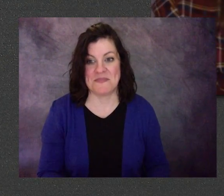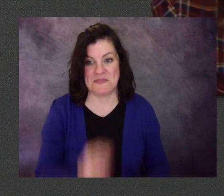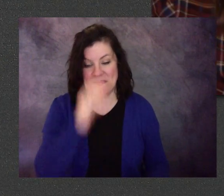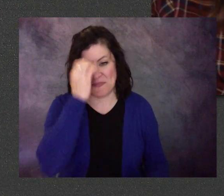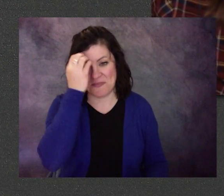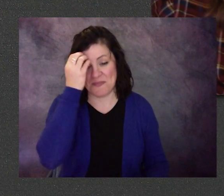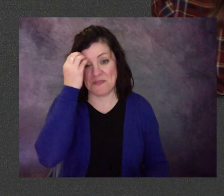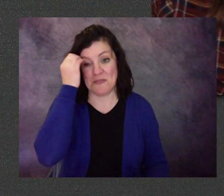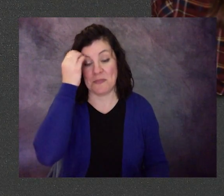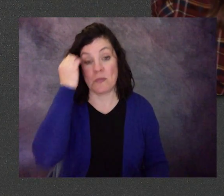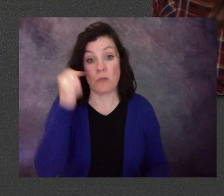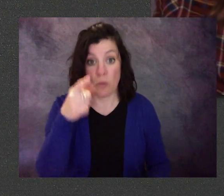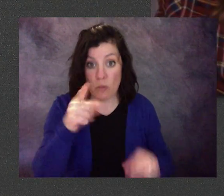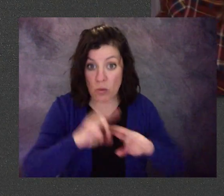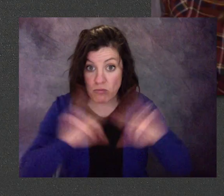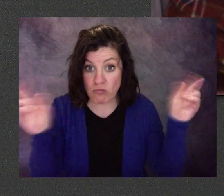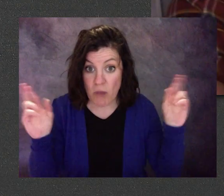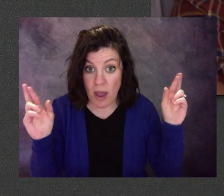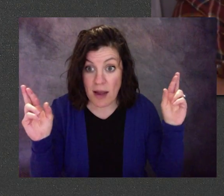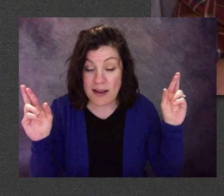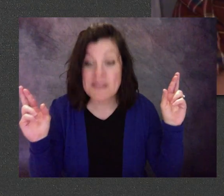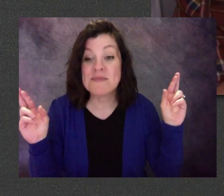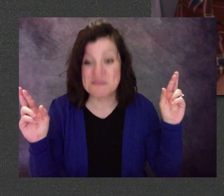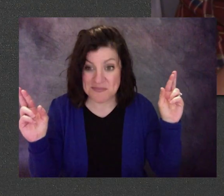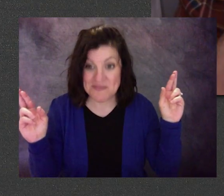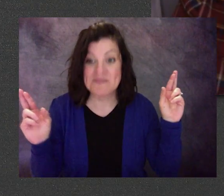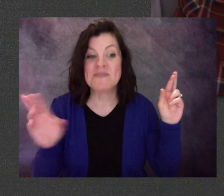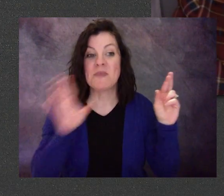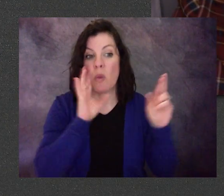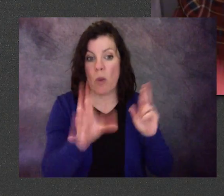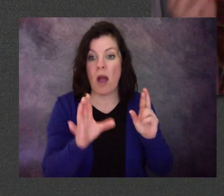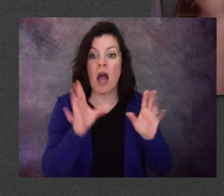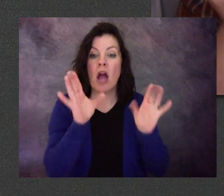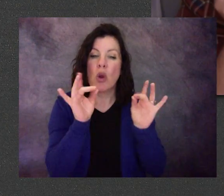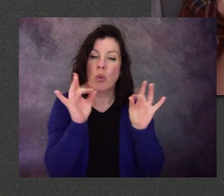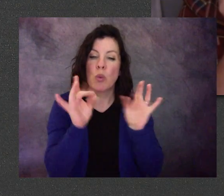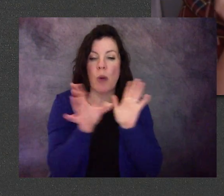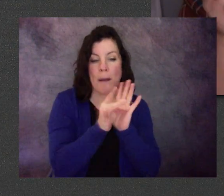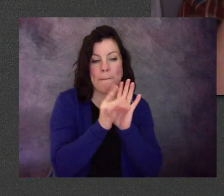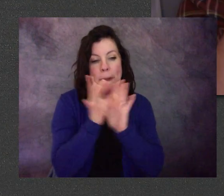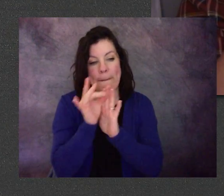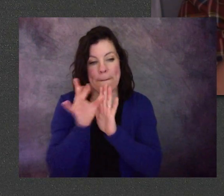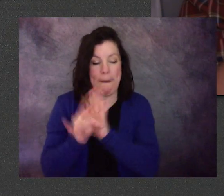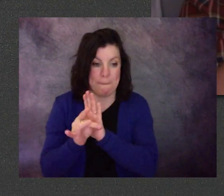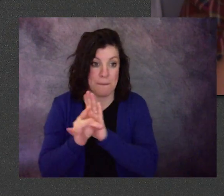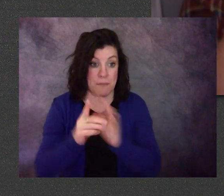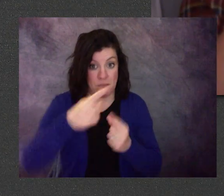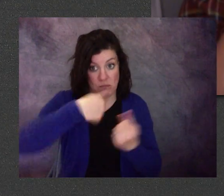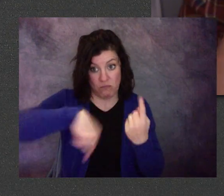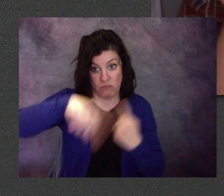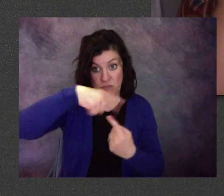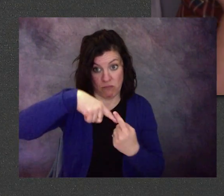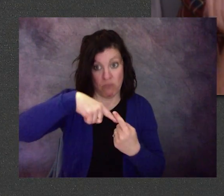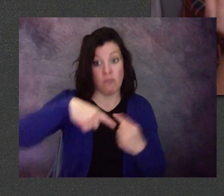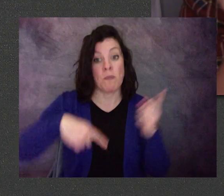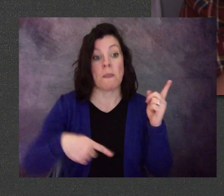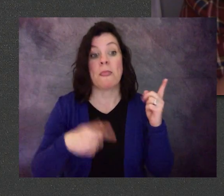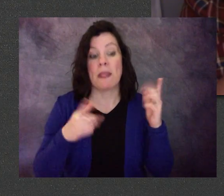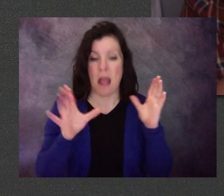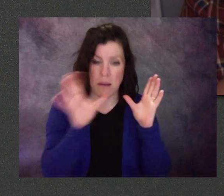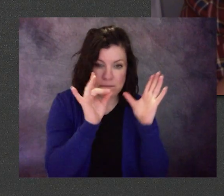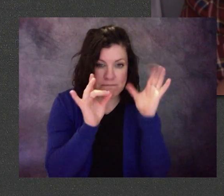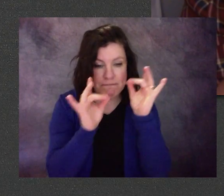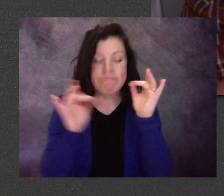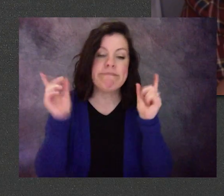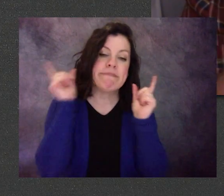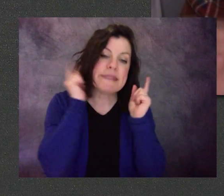those things, we are going to attach them to our tube. I'm going to attach my ears and my nose and my eyes. I'm going to glue or